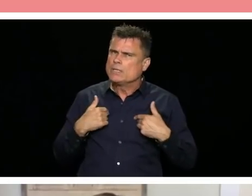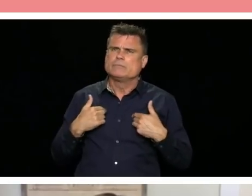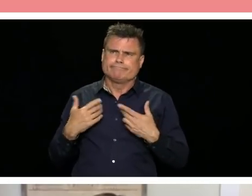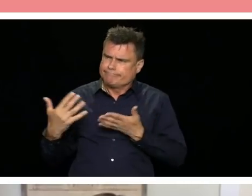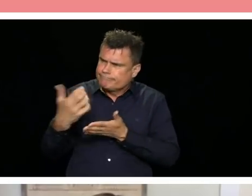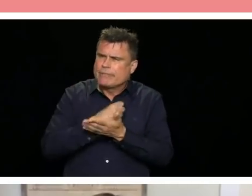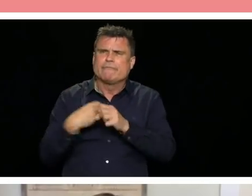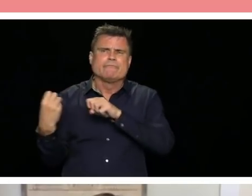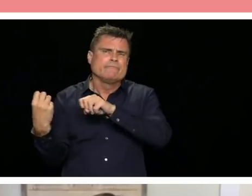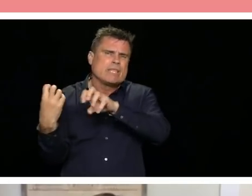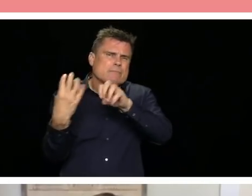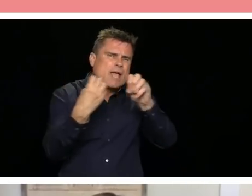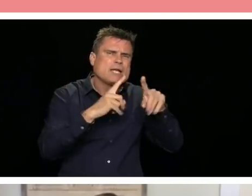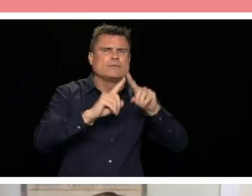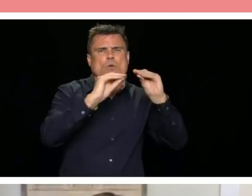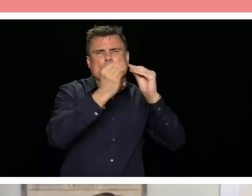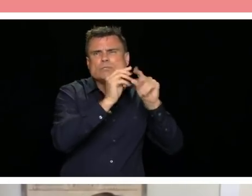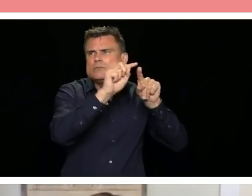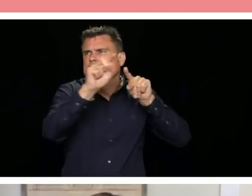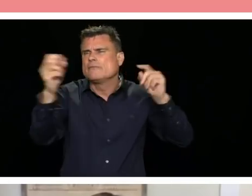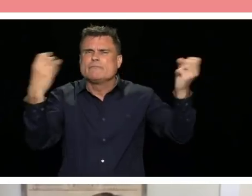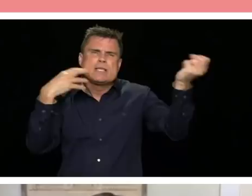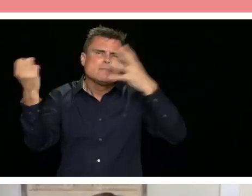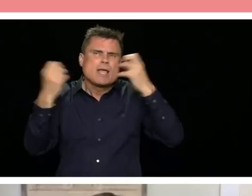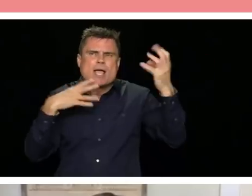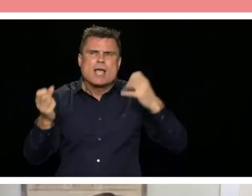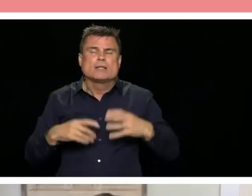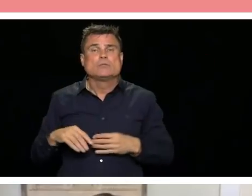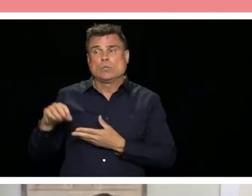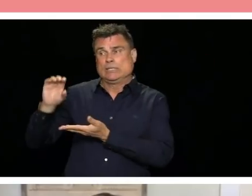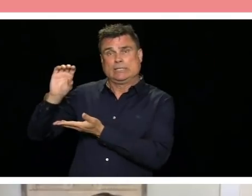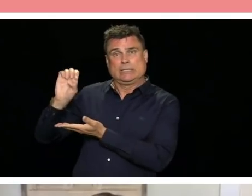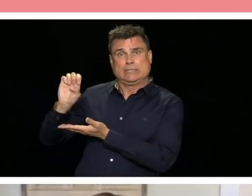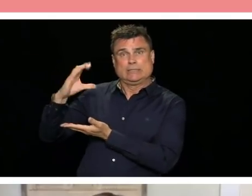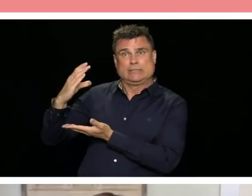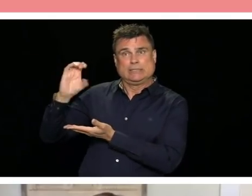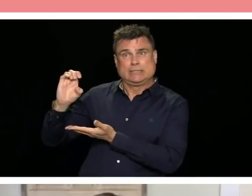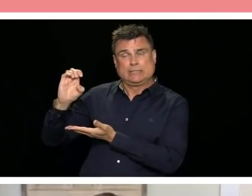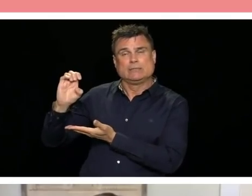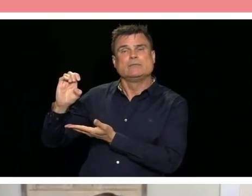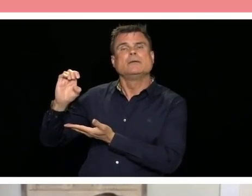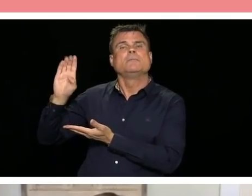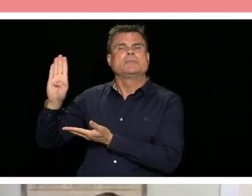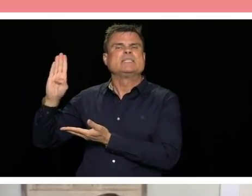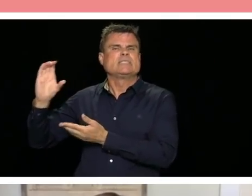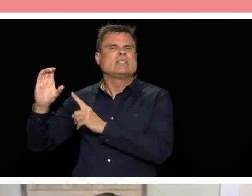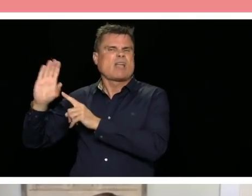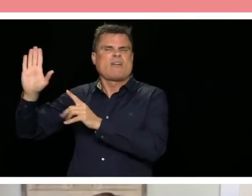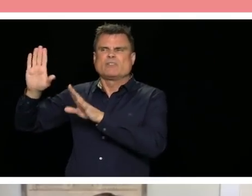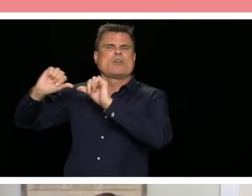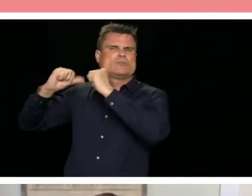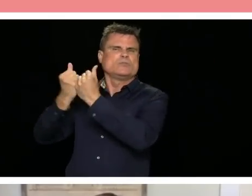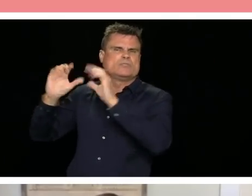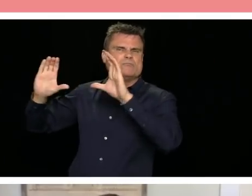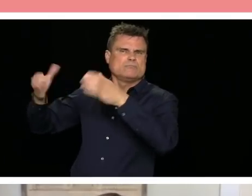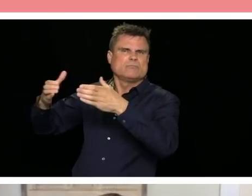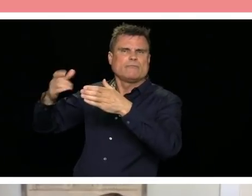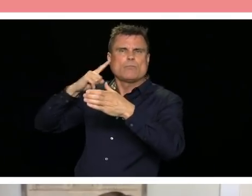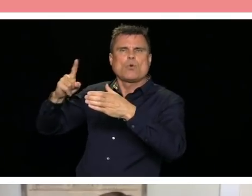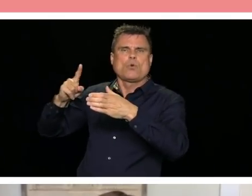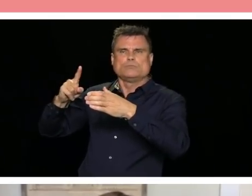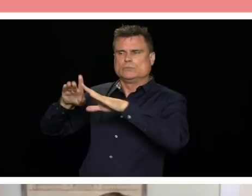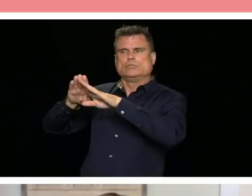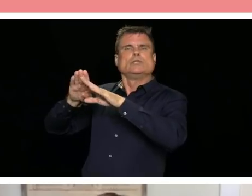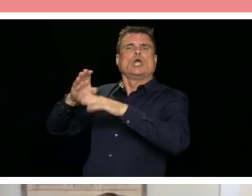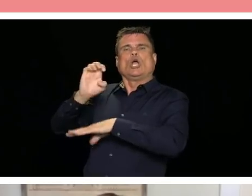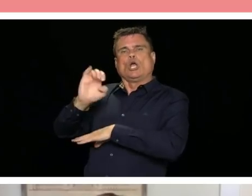also important feedback about what the sector is feeling. And we want to continue to work with you all to make sure we can support the sector so the sector